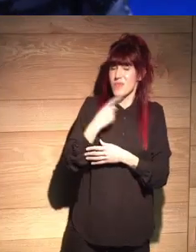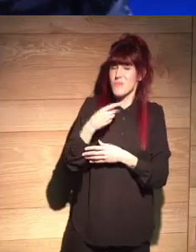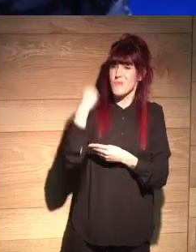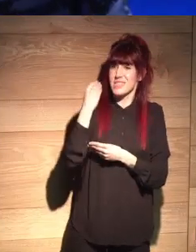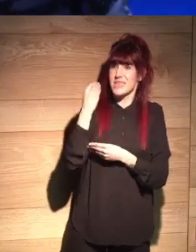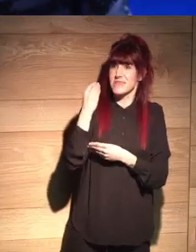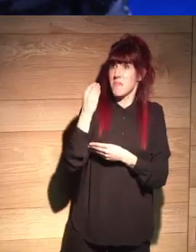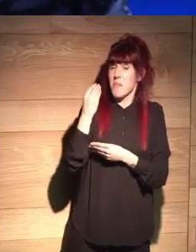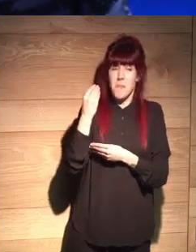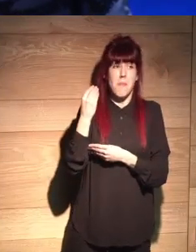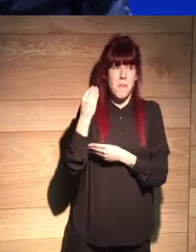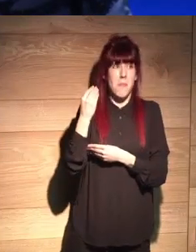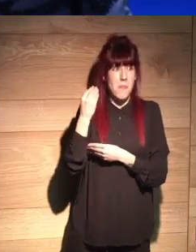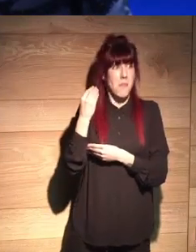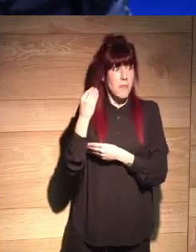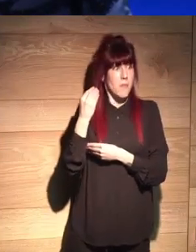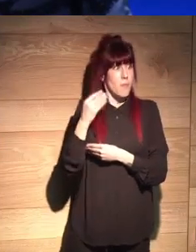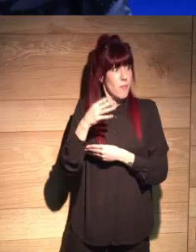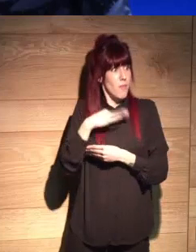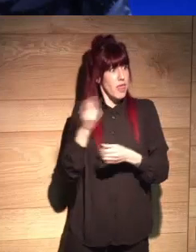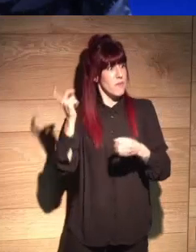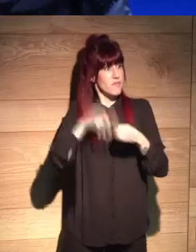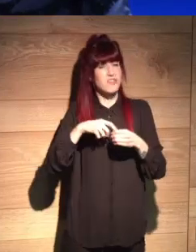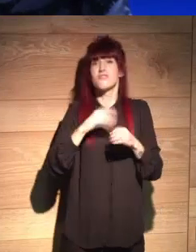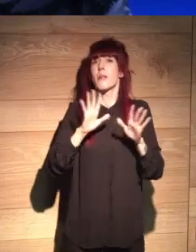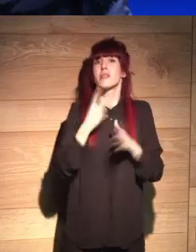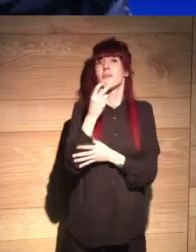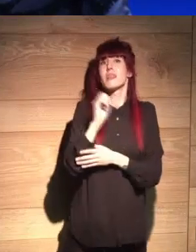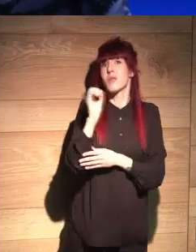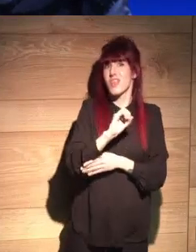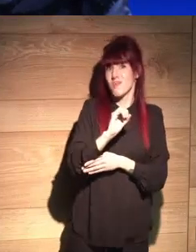women, you might have thought about it.